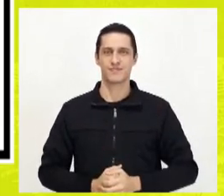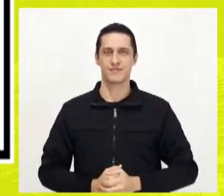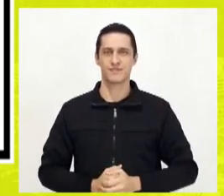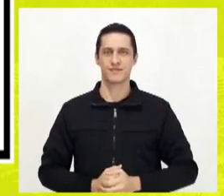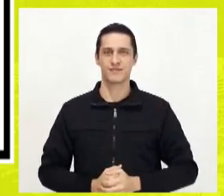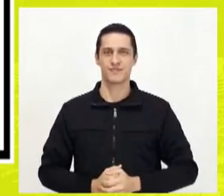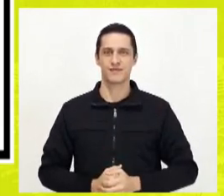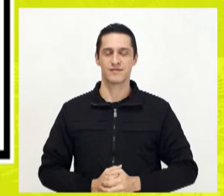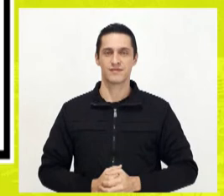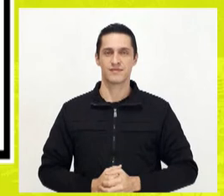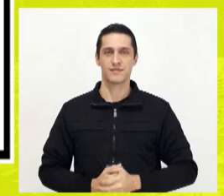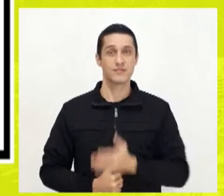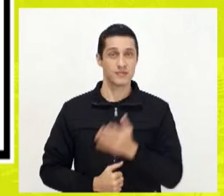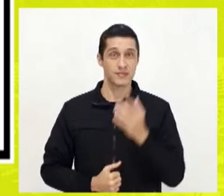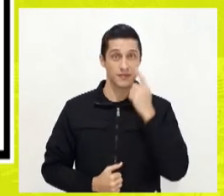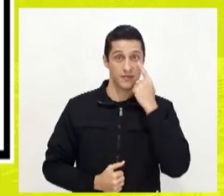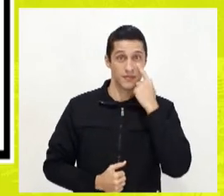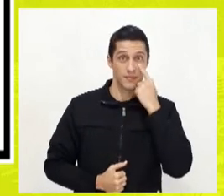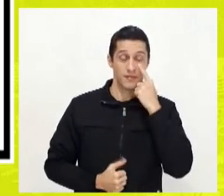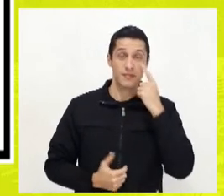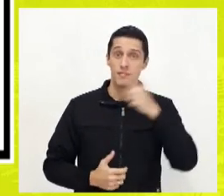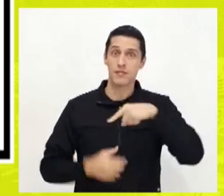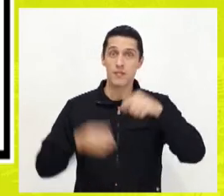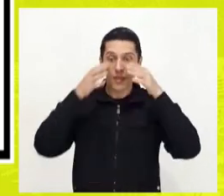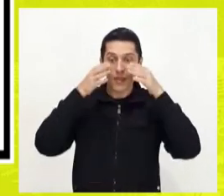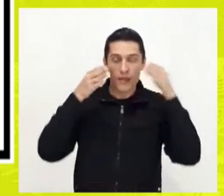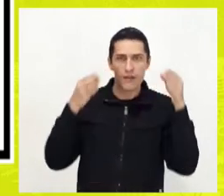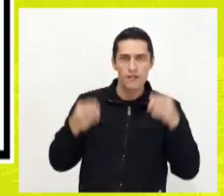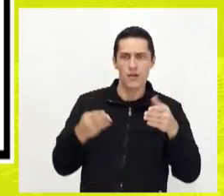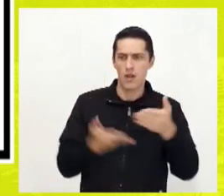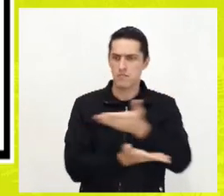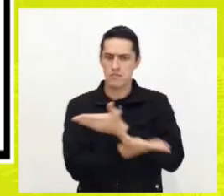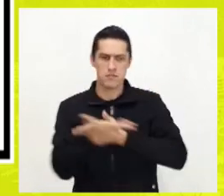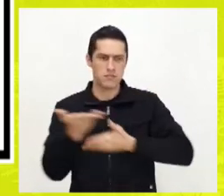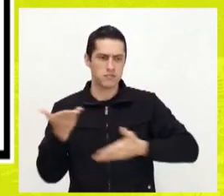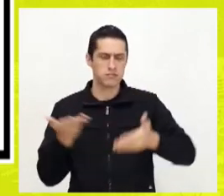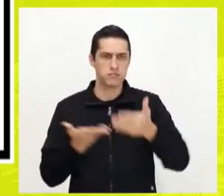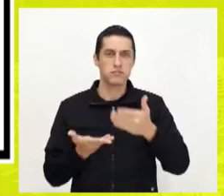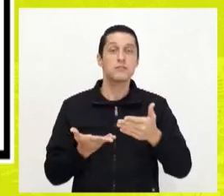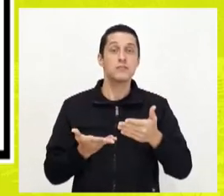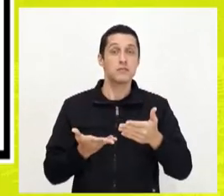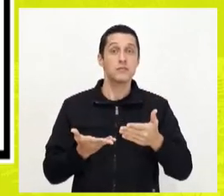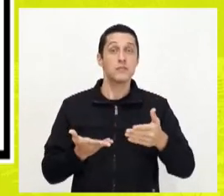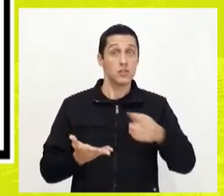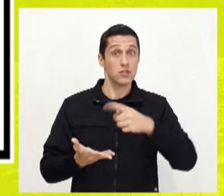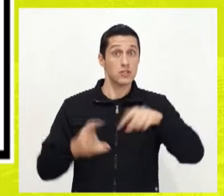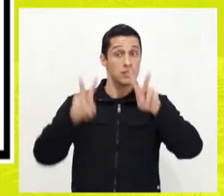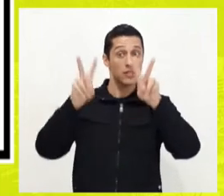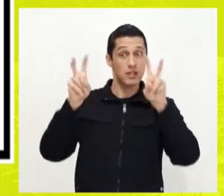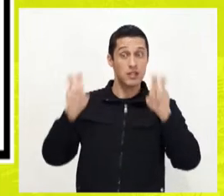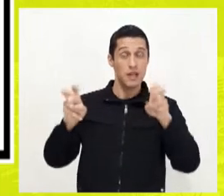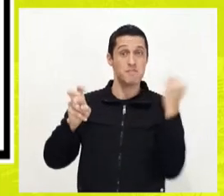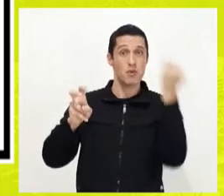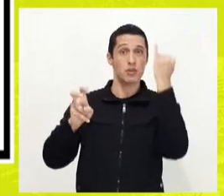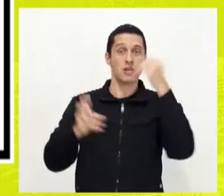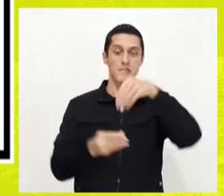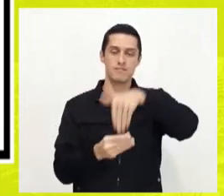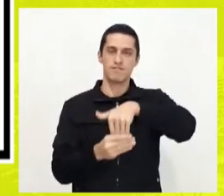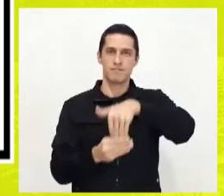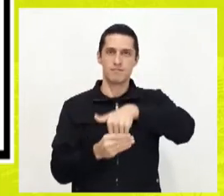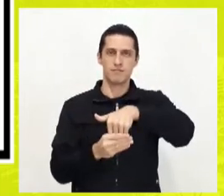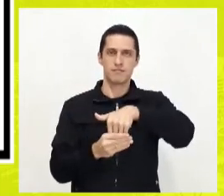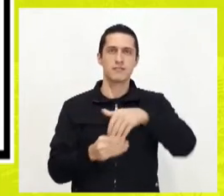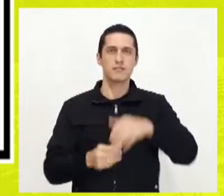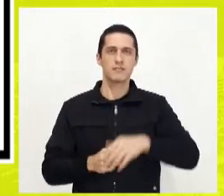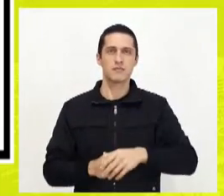focuses on collaborations among institutions around the critical topic of elections we've highlighted contributions from the academic community and